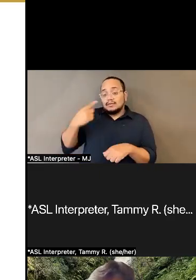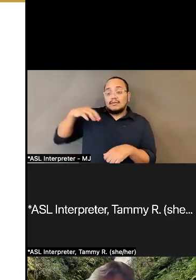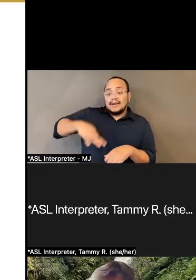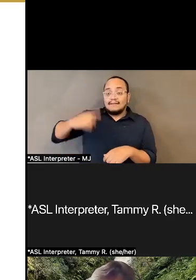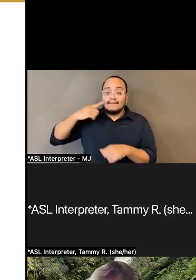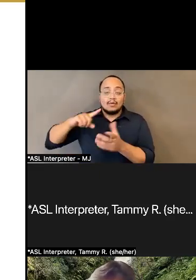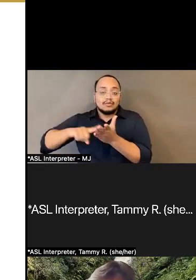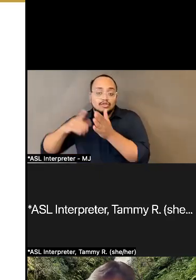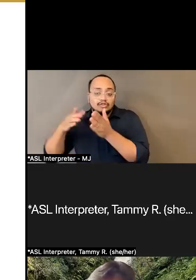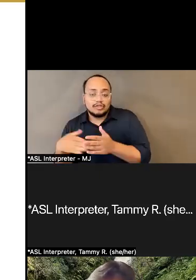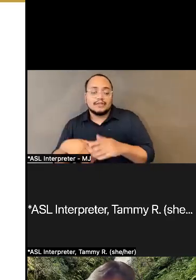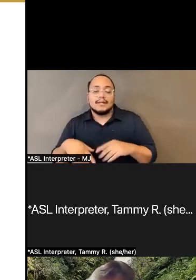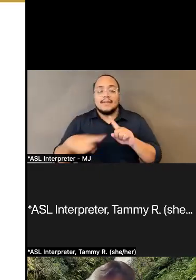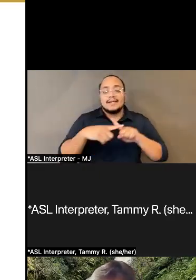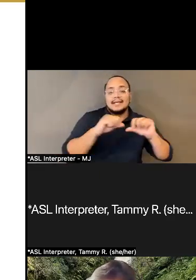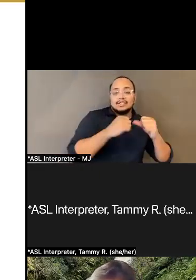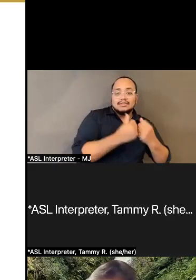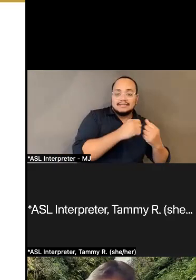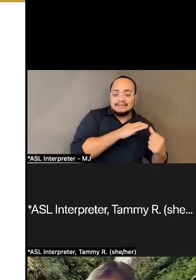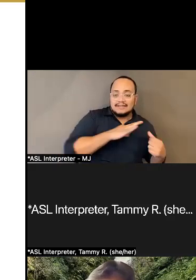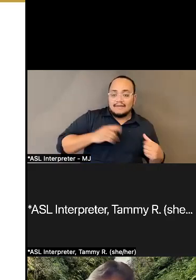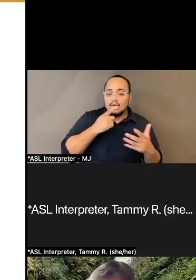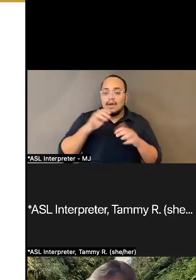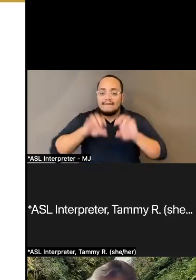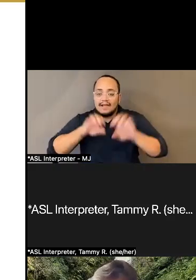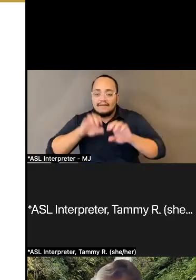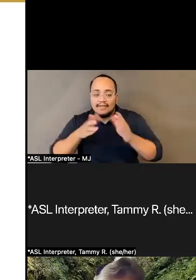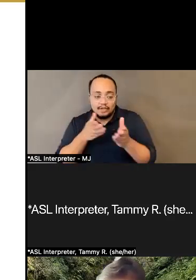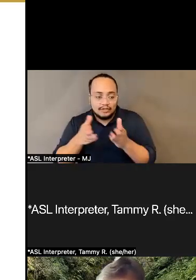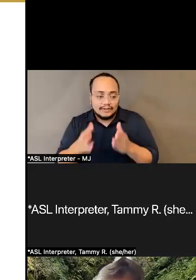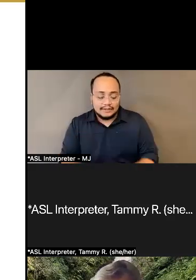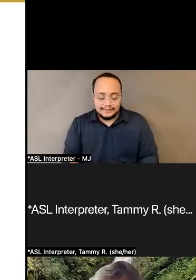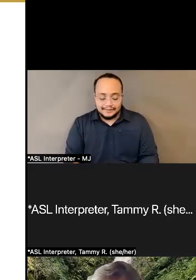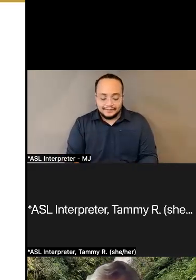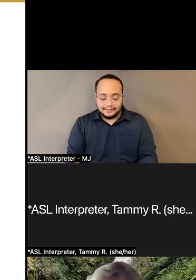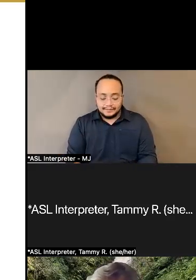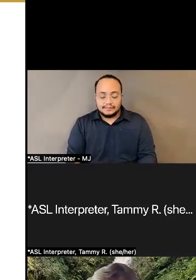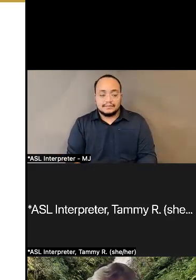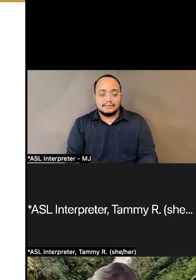researchers, but to agency staff who wanted to evaluate their own services.